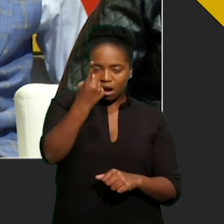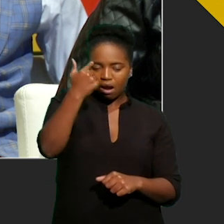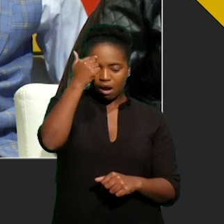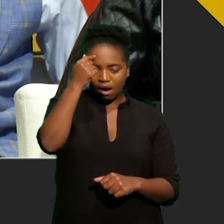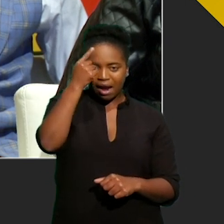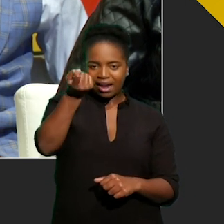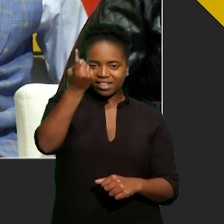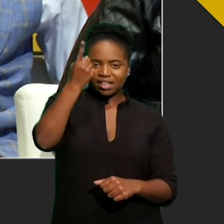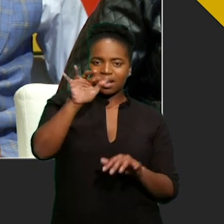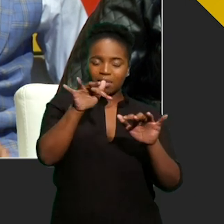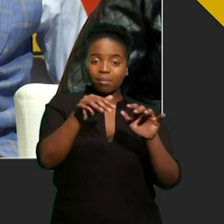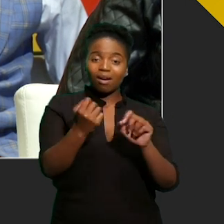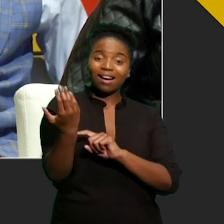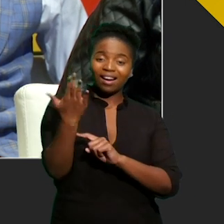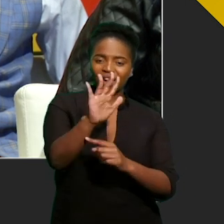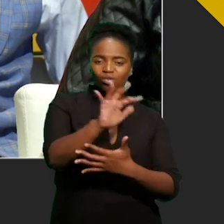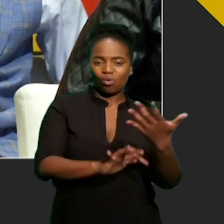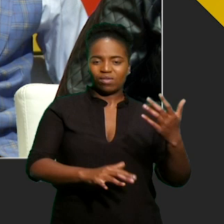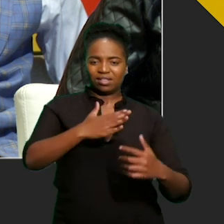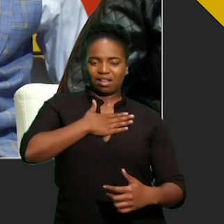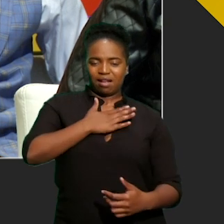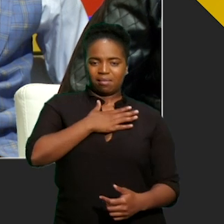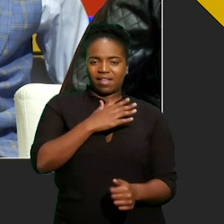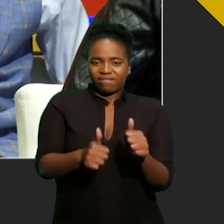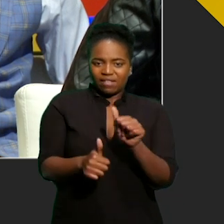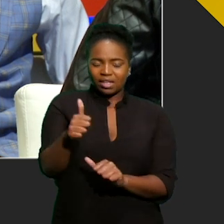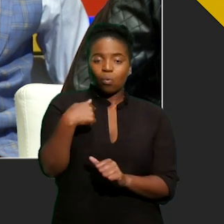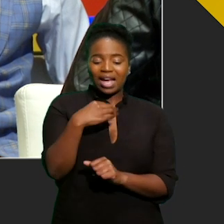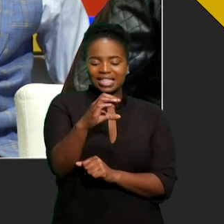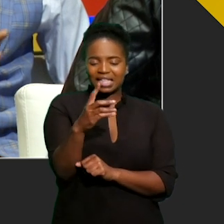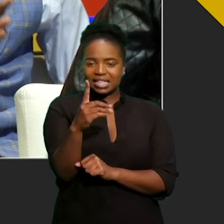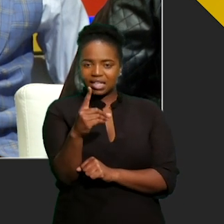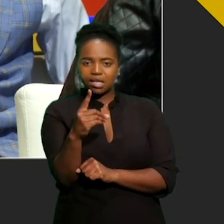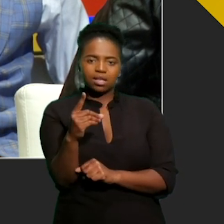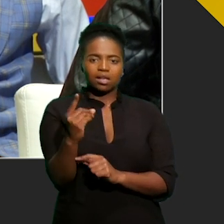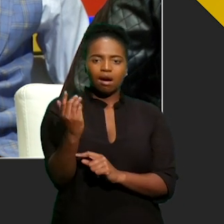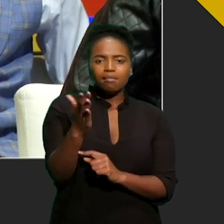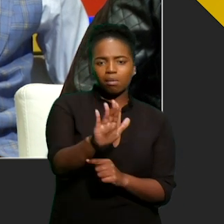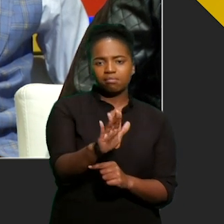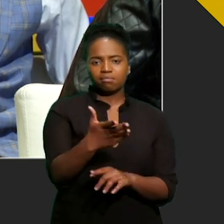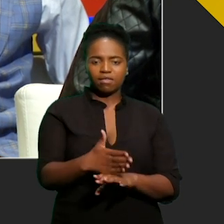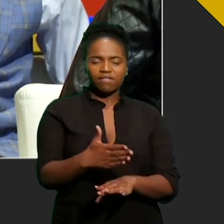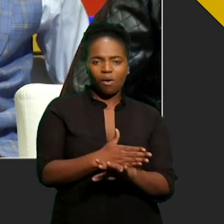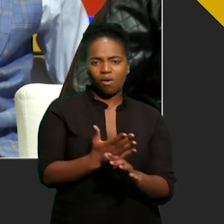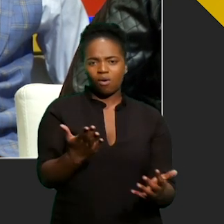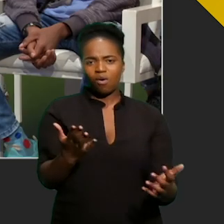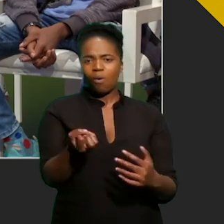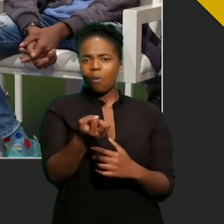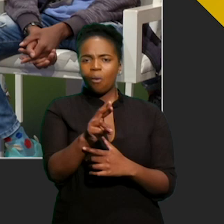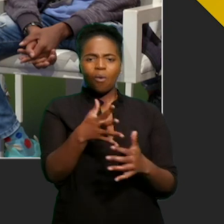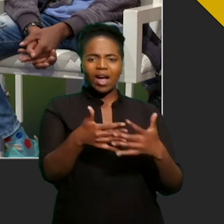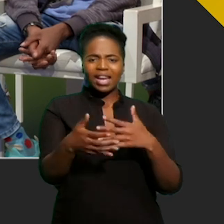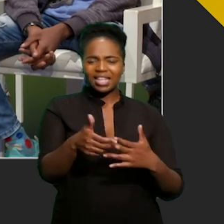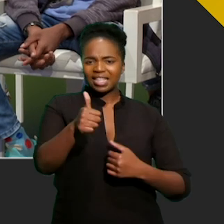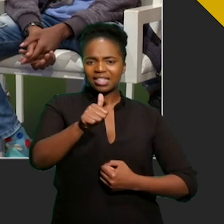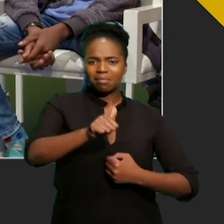Melore, by the Niba Publisher Lojaga, because Kemador gave the album before. Yeah. And in trailer, oh no, you're Rogan only